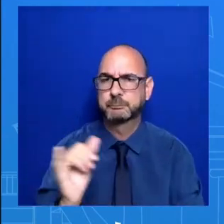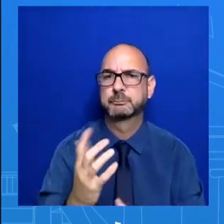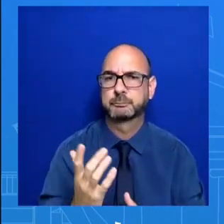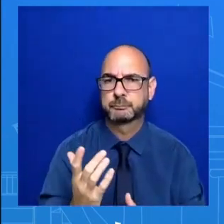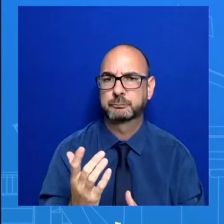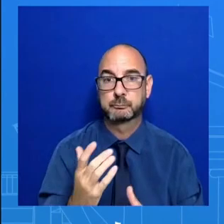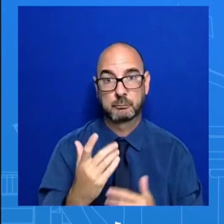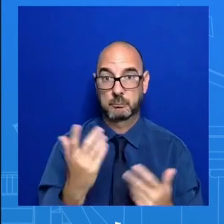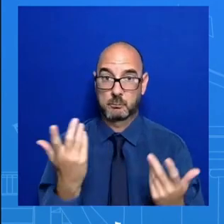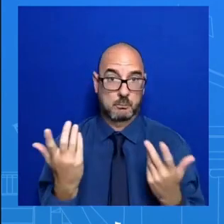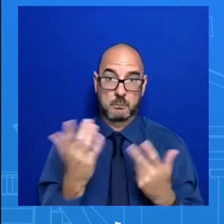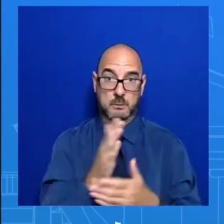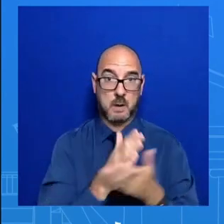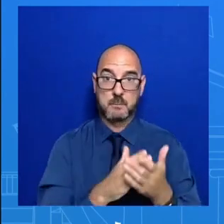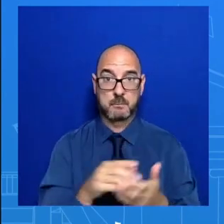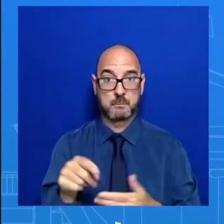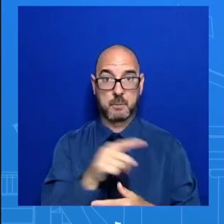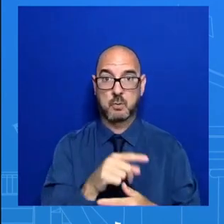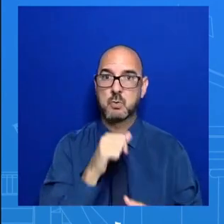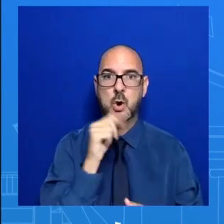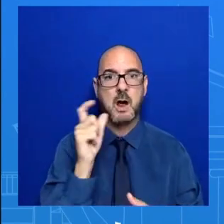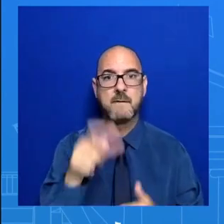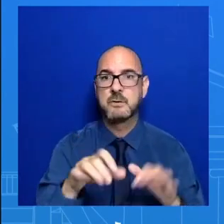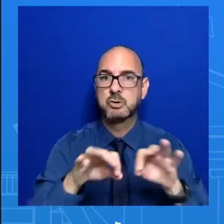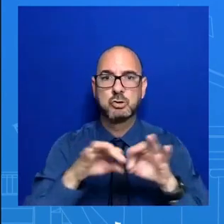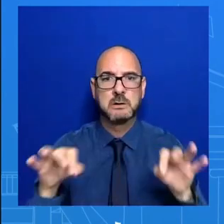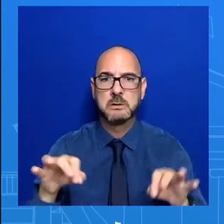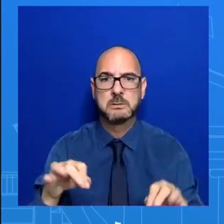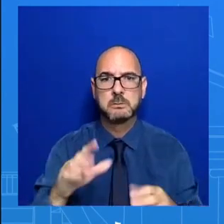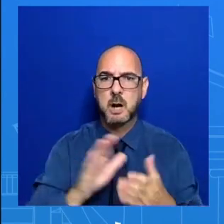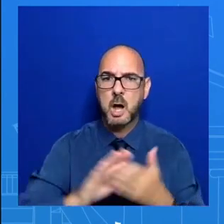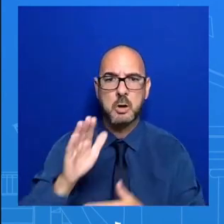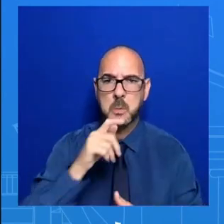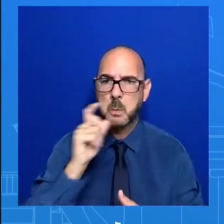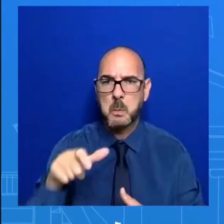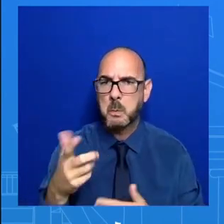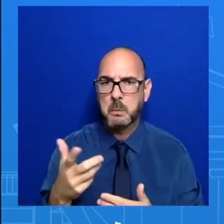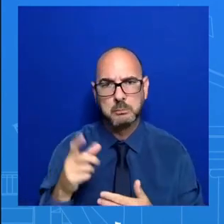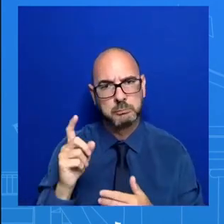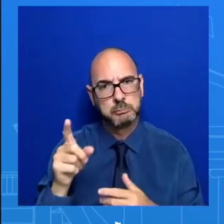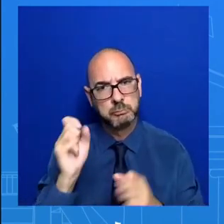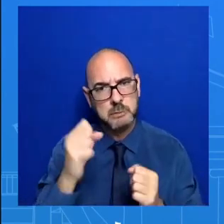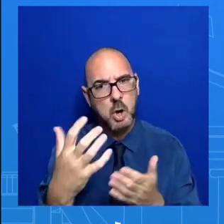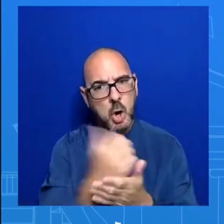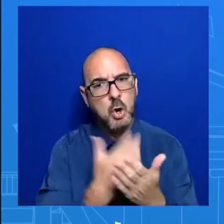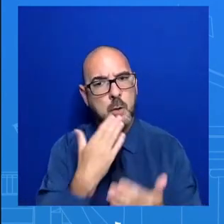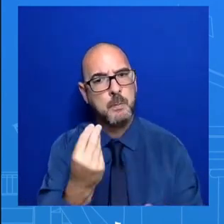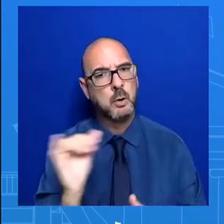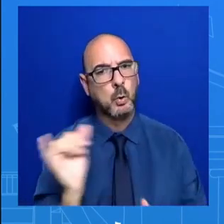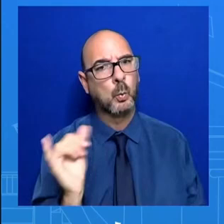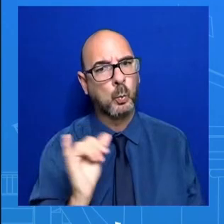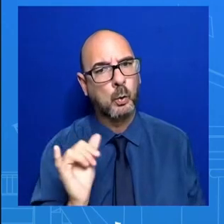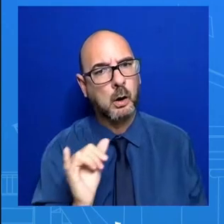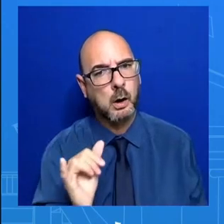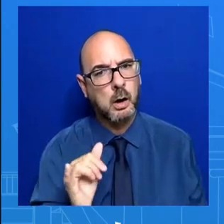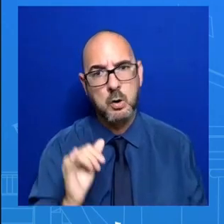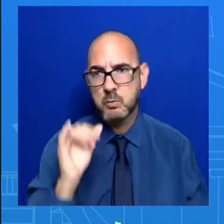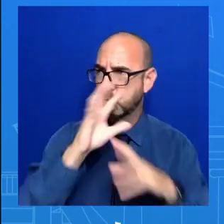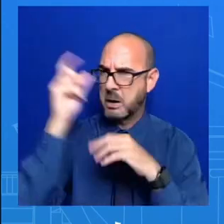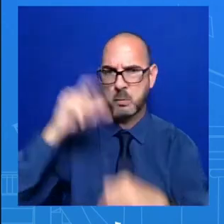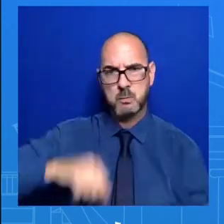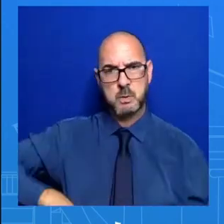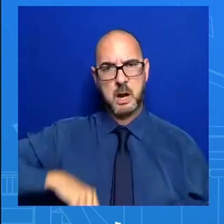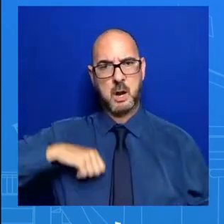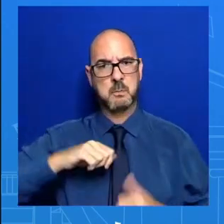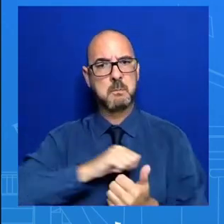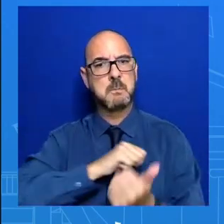degree and can get make six-figure salary. That is one of the things that the president was very proud of when he passed the bipartisan infrastructure legislation,